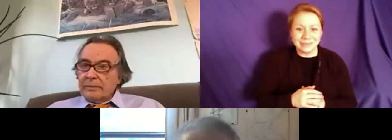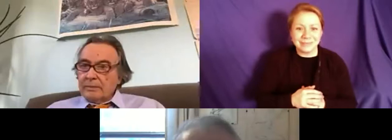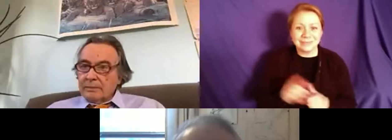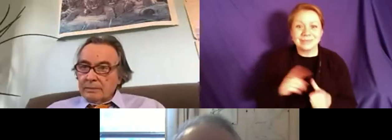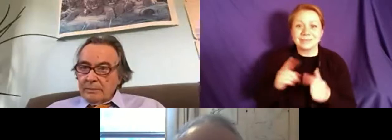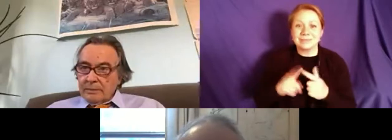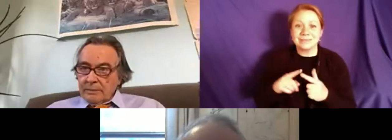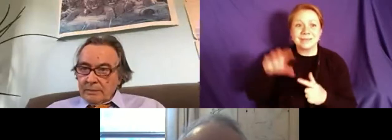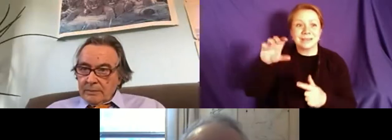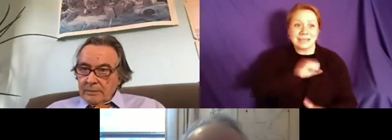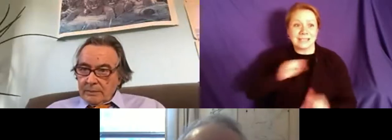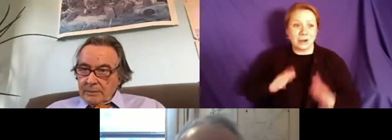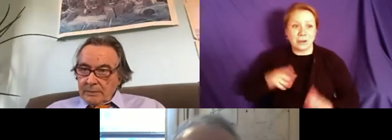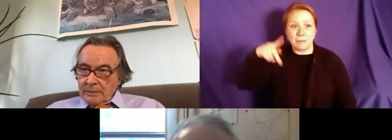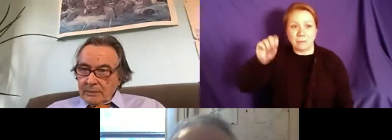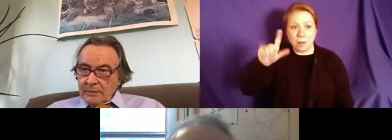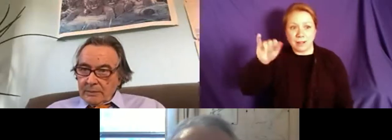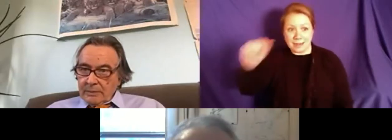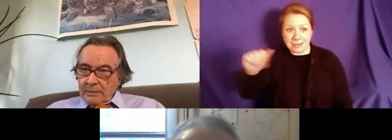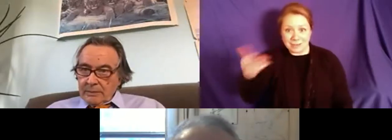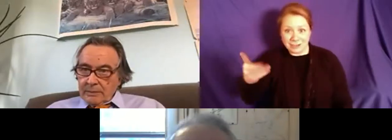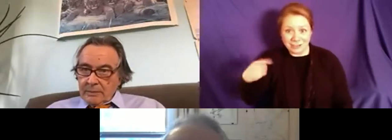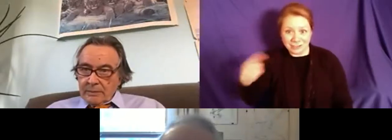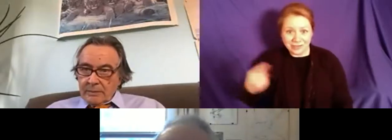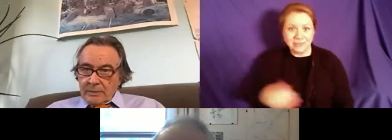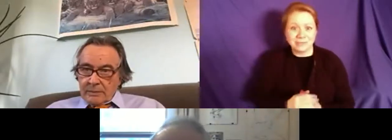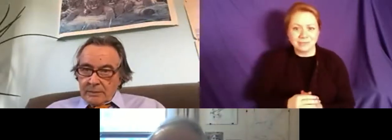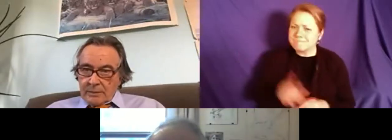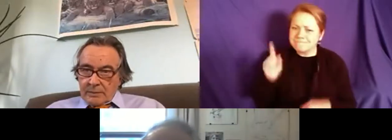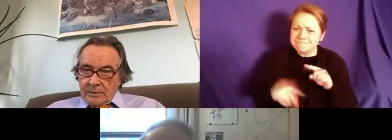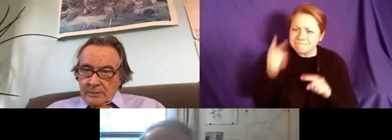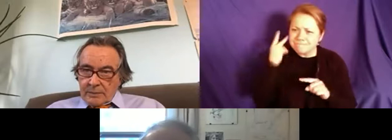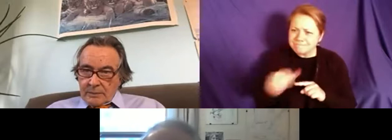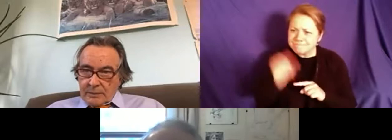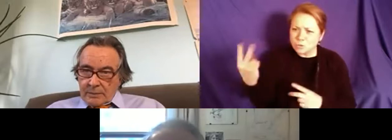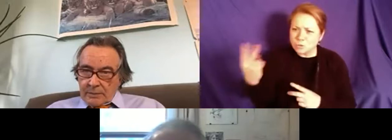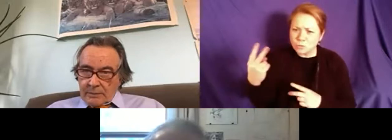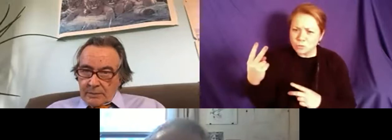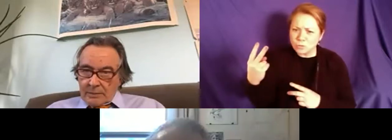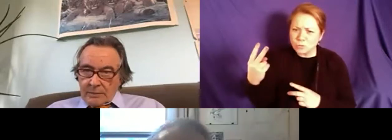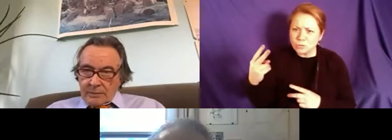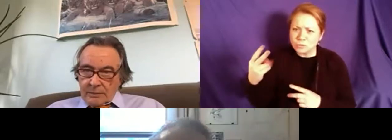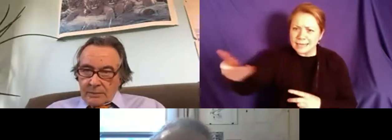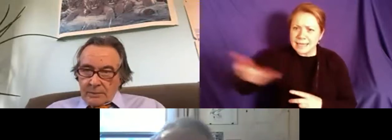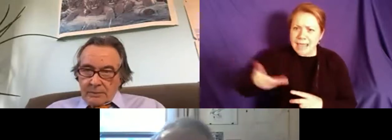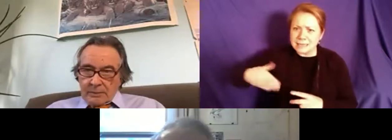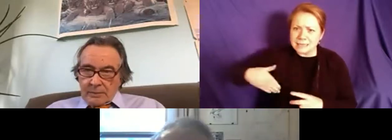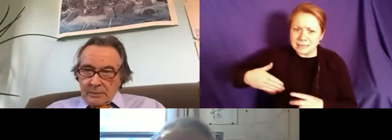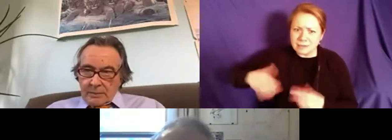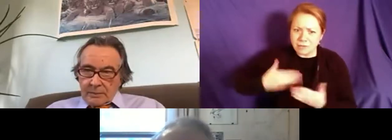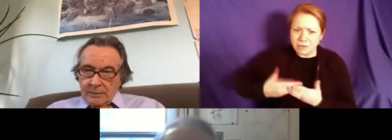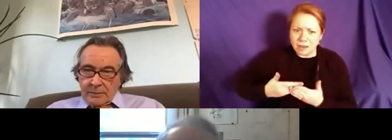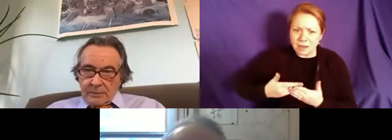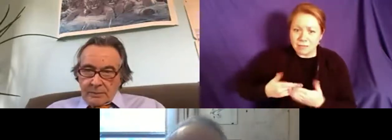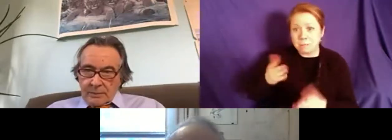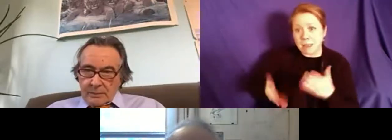Senator Pollina has been with us. And I can't see that our other two guests have been here yet, but